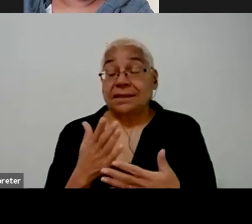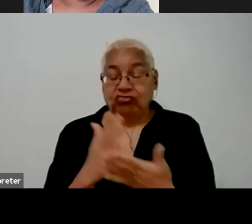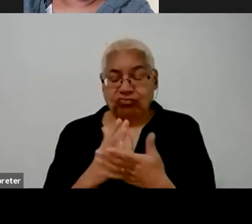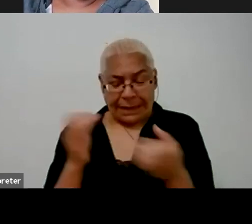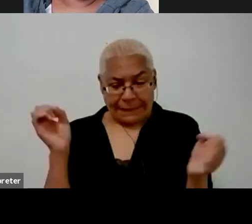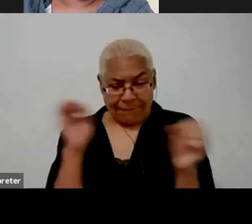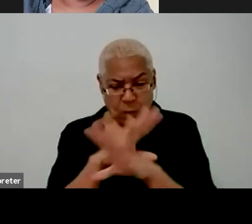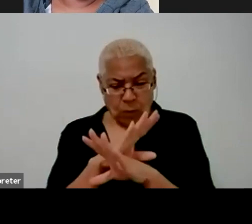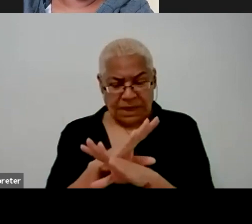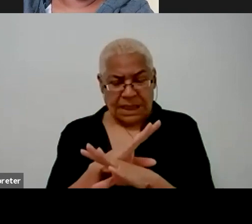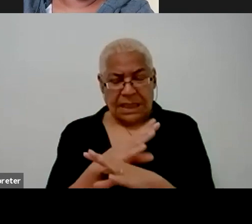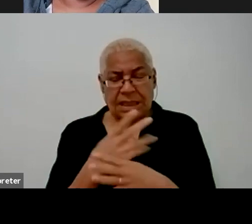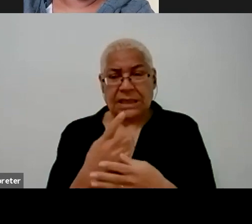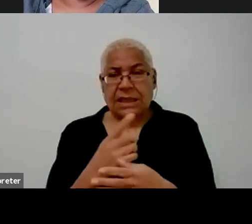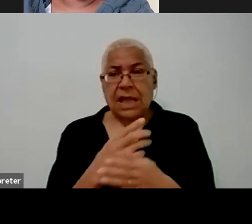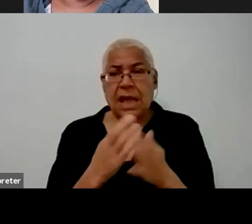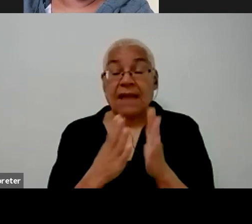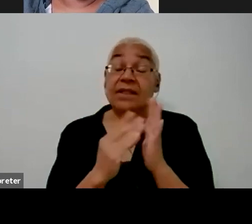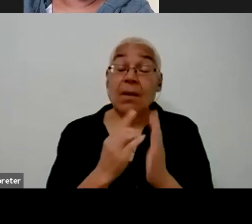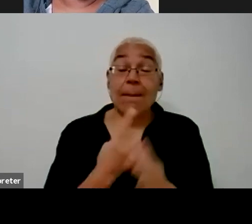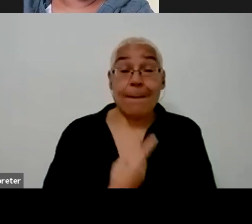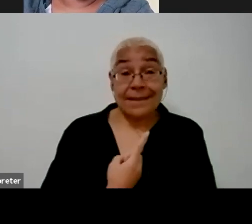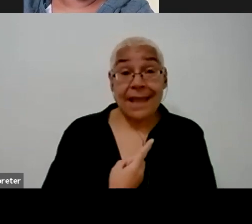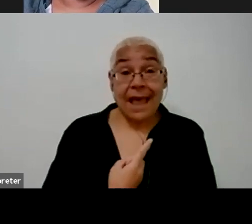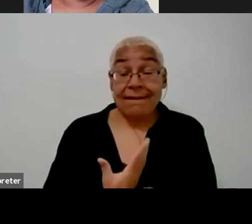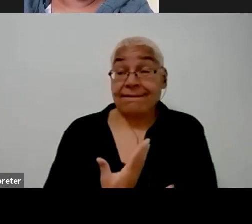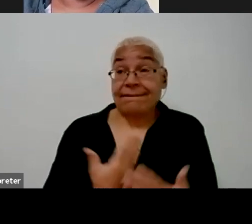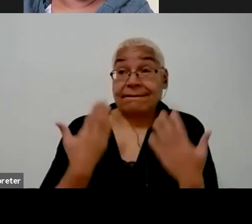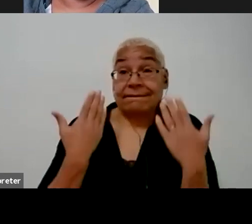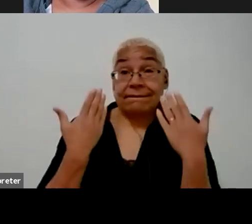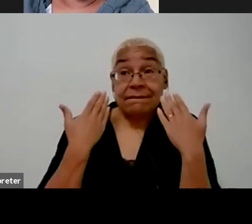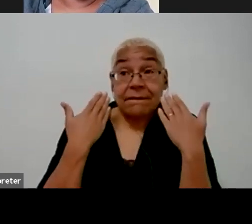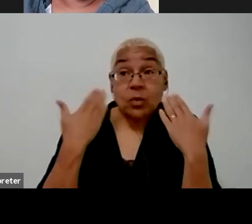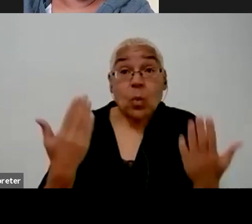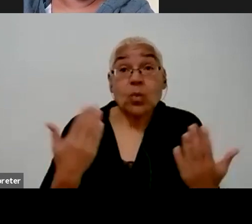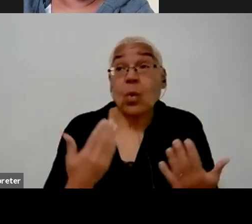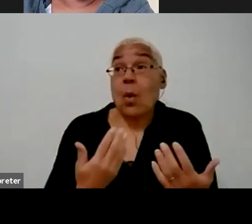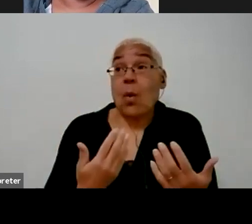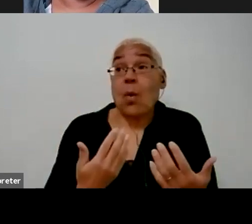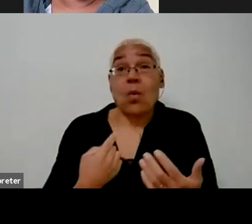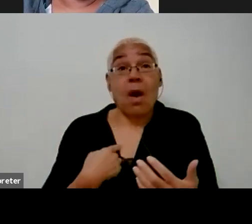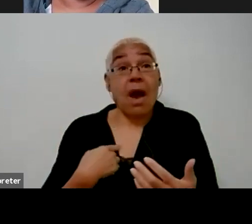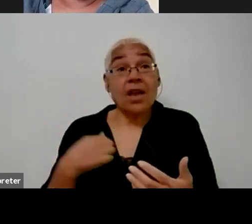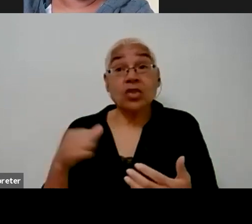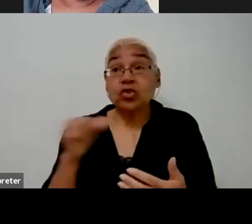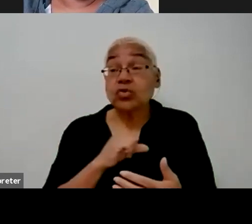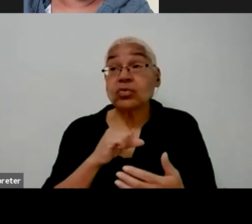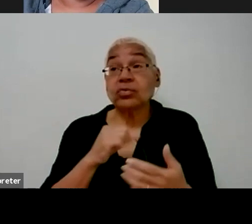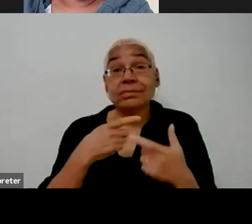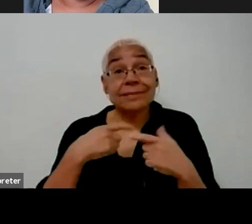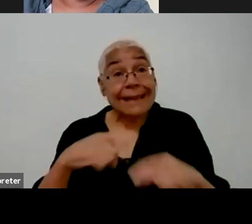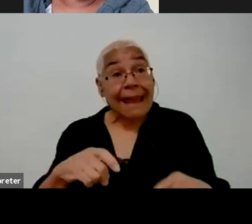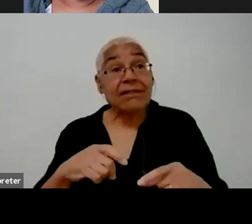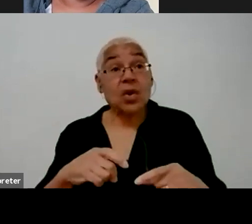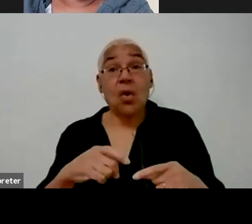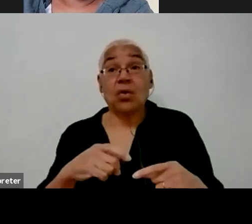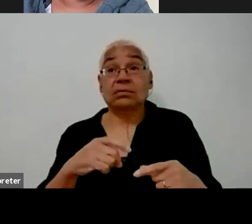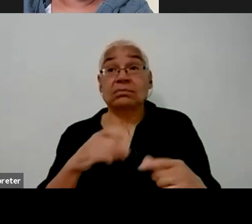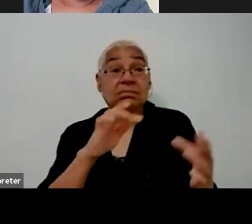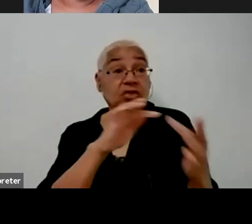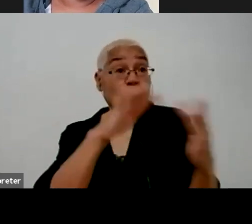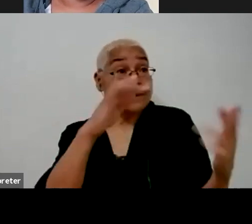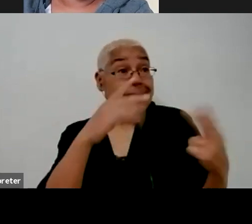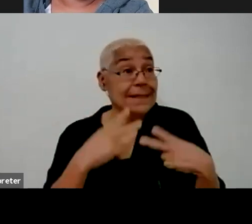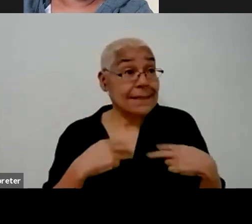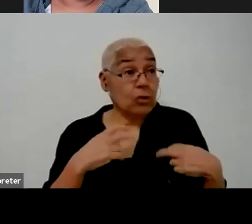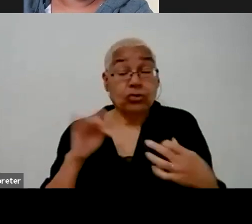because, for example, myself, I don't know if I should keep, you know, talking to the social care and school, or I shouldn't,